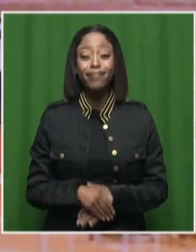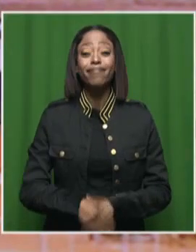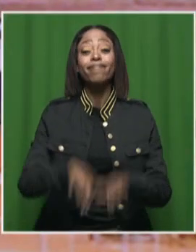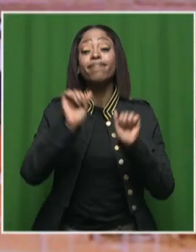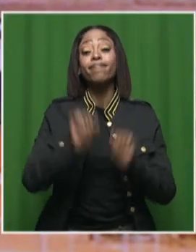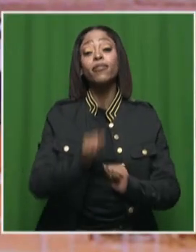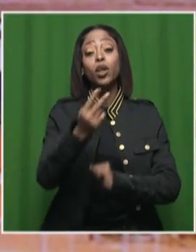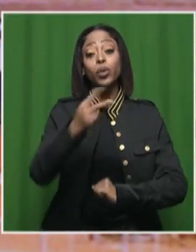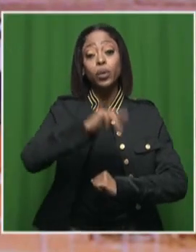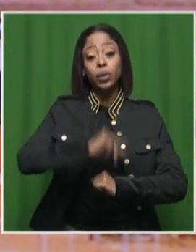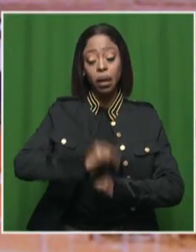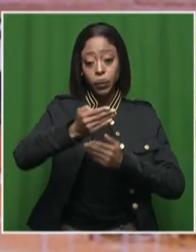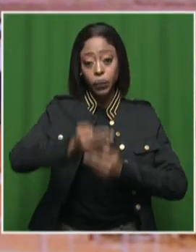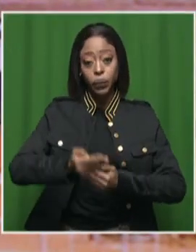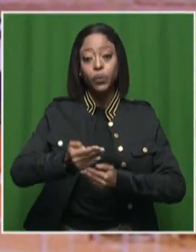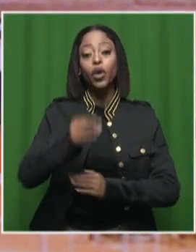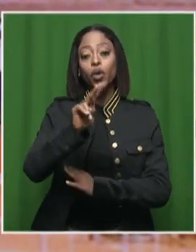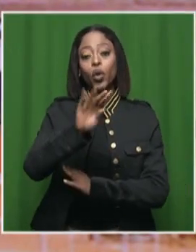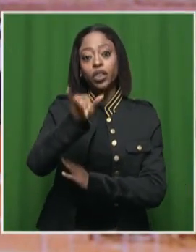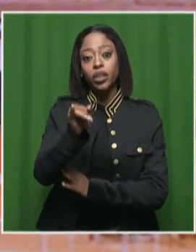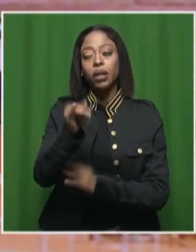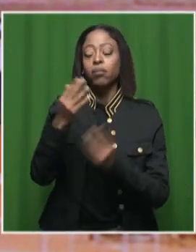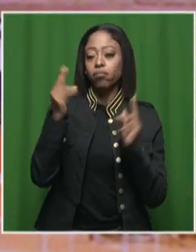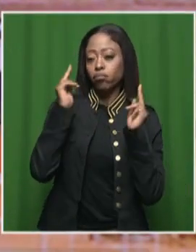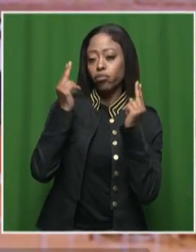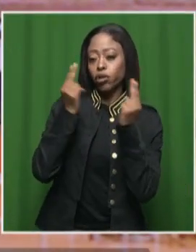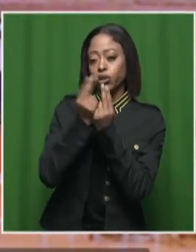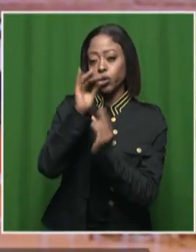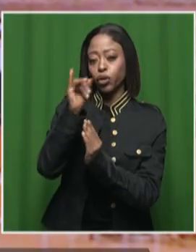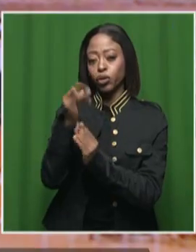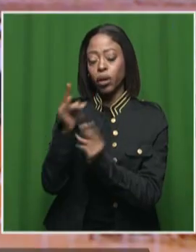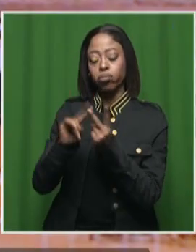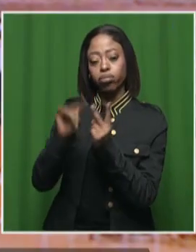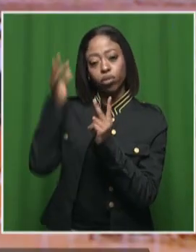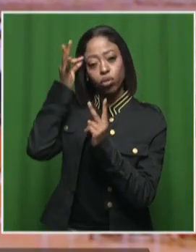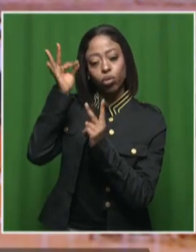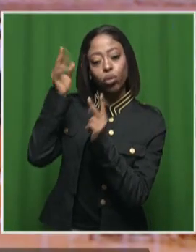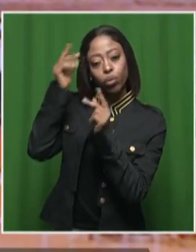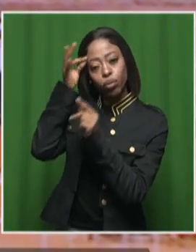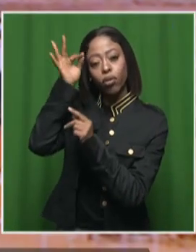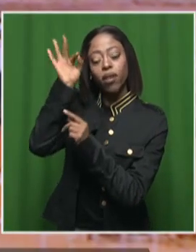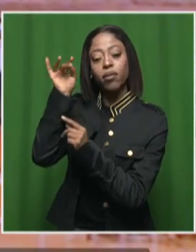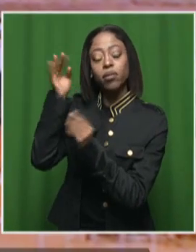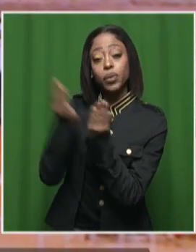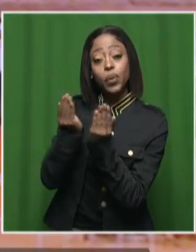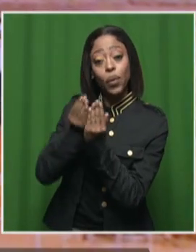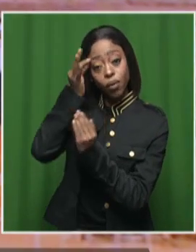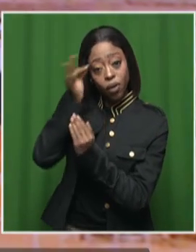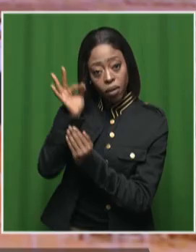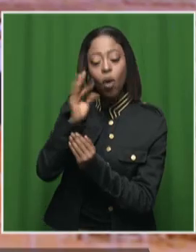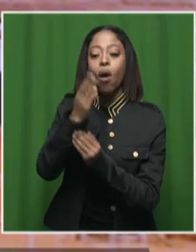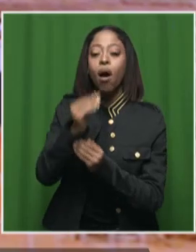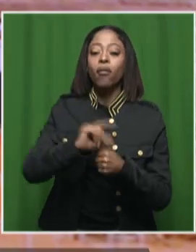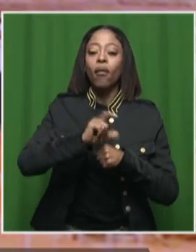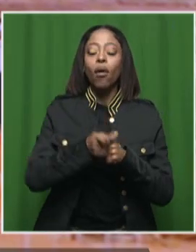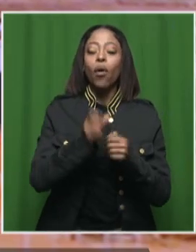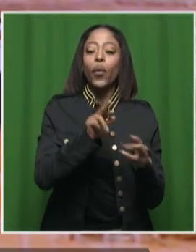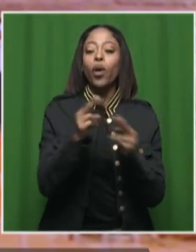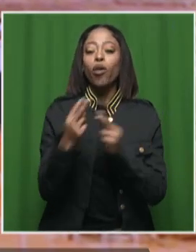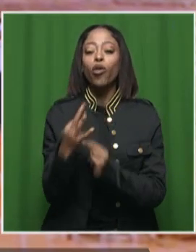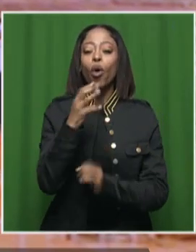For the next few days, the University of Johannesburg and the School of Government will co-host a conference reflecting on the state of South Africa